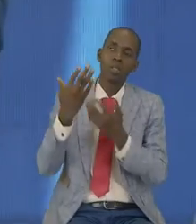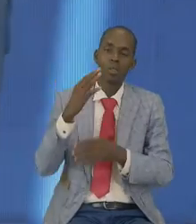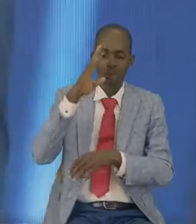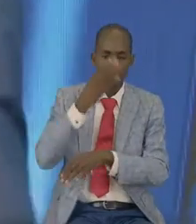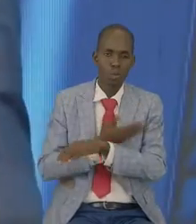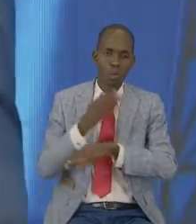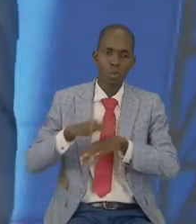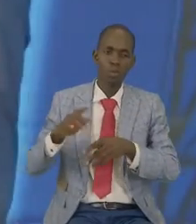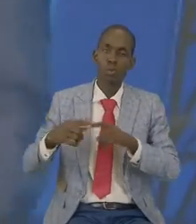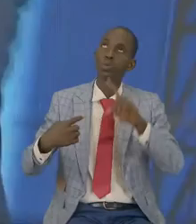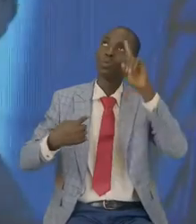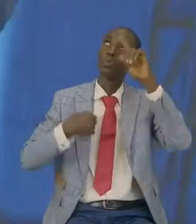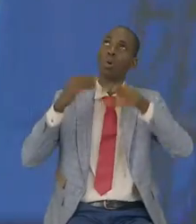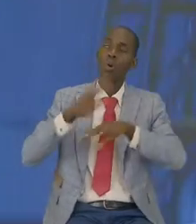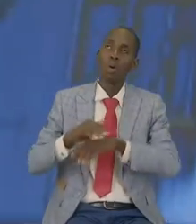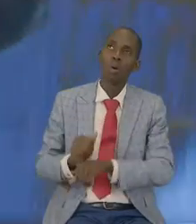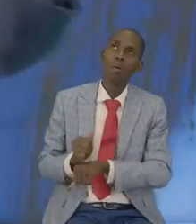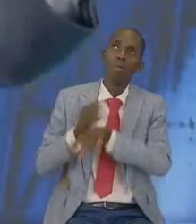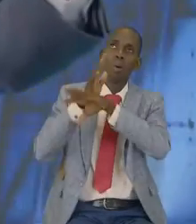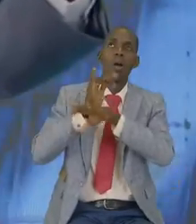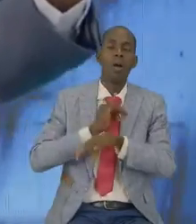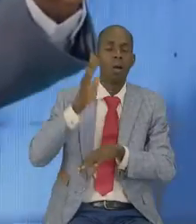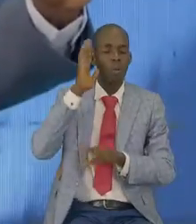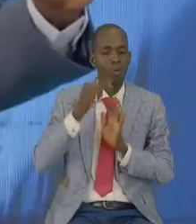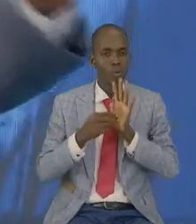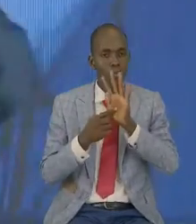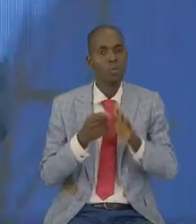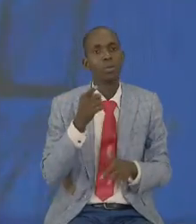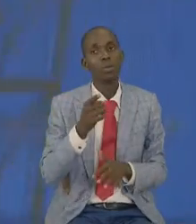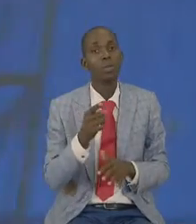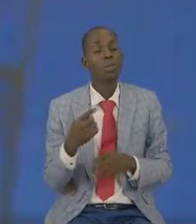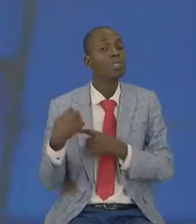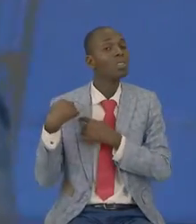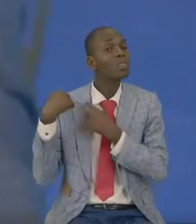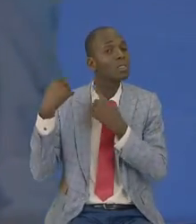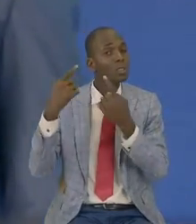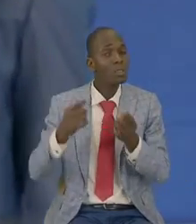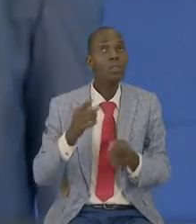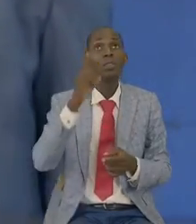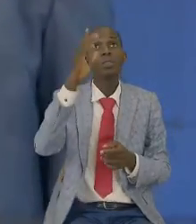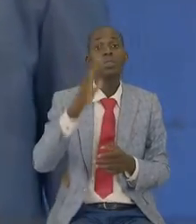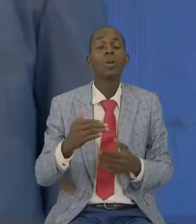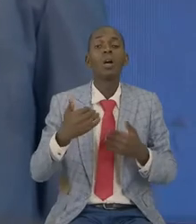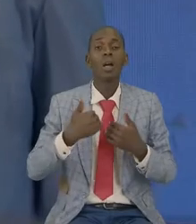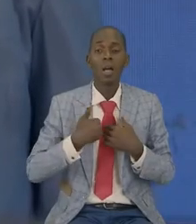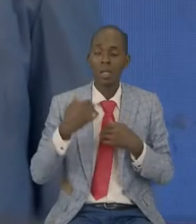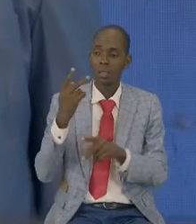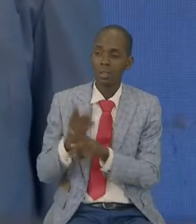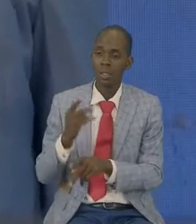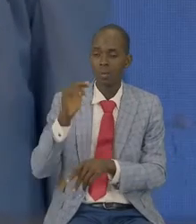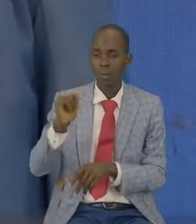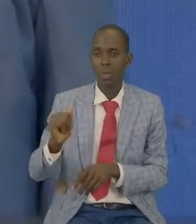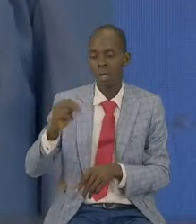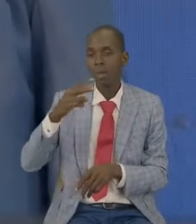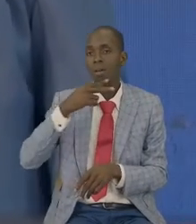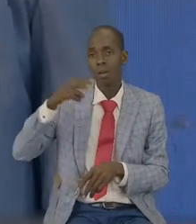the mount. I will show you." All the while, God stationed a ram there that